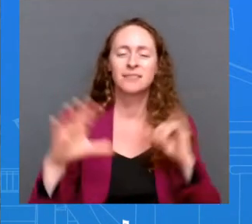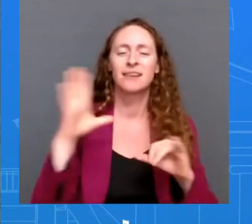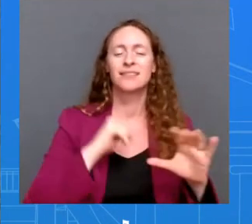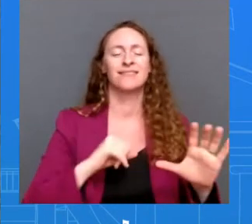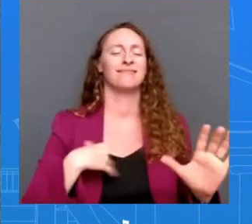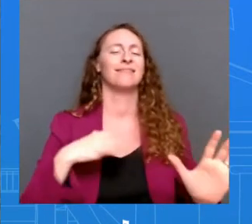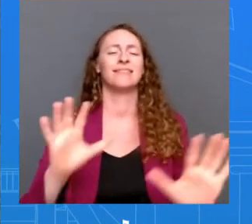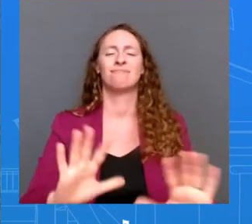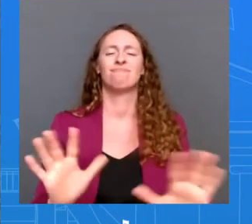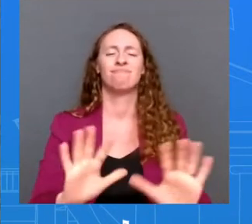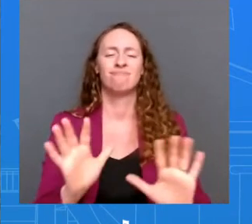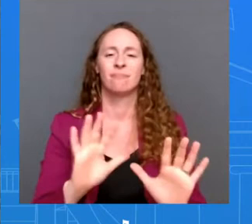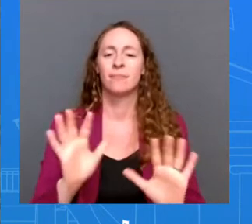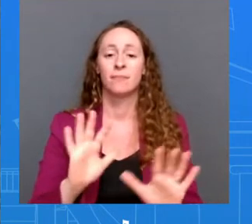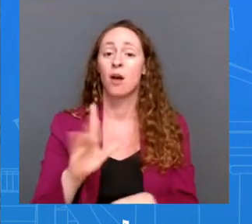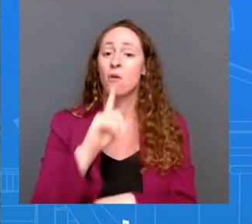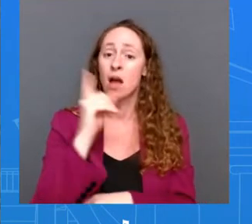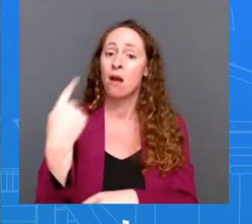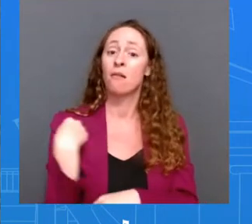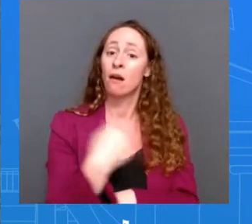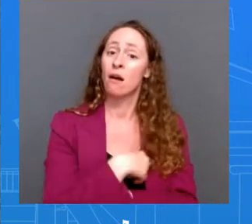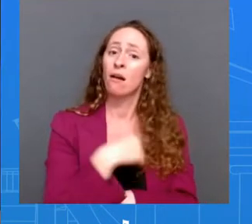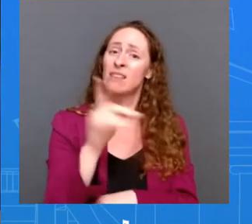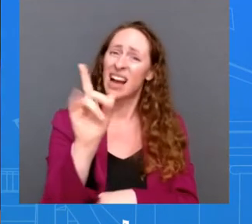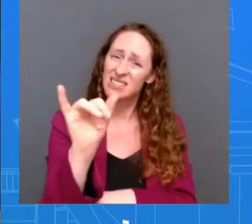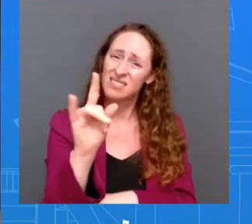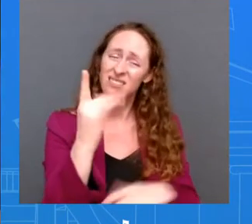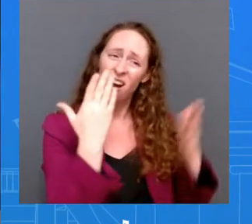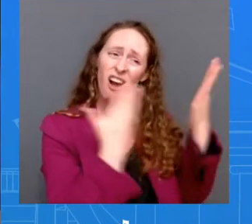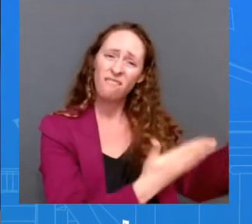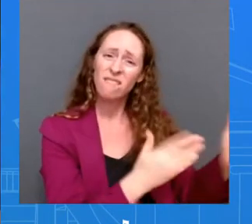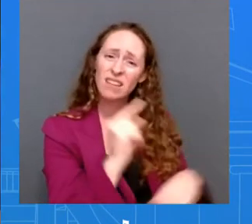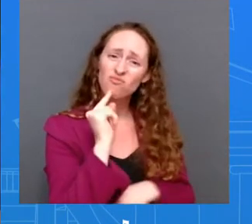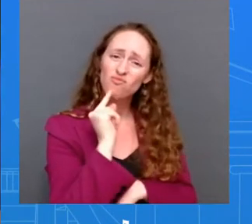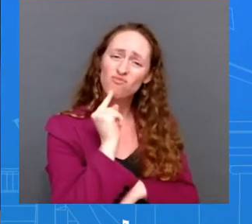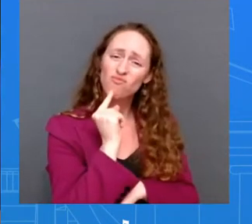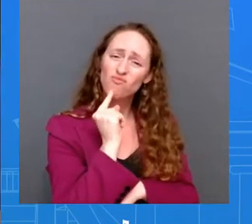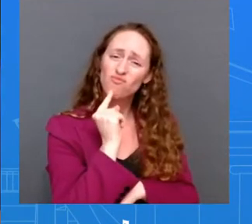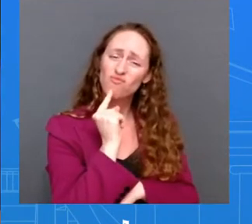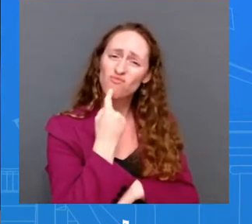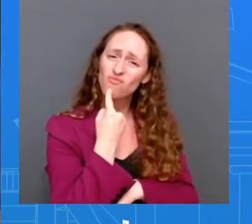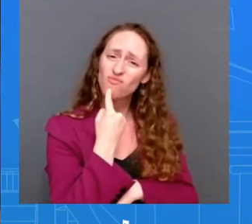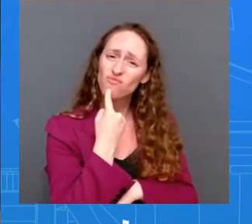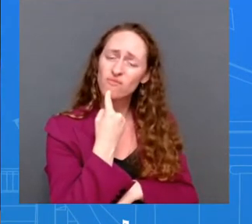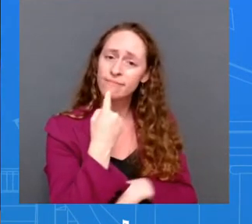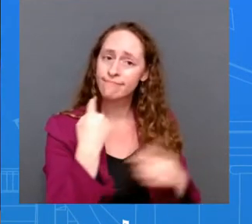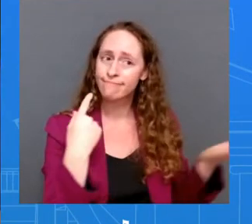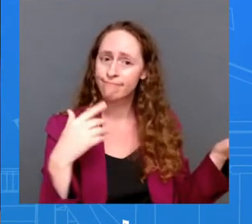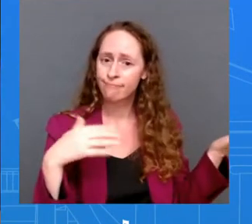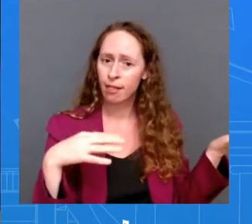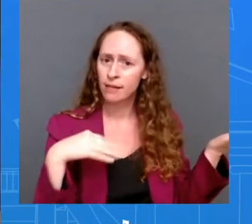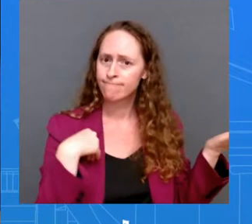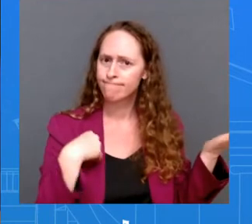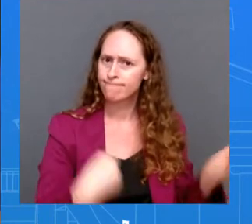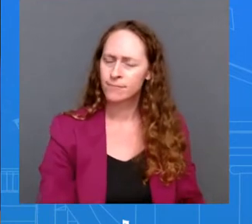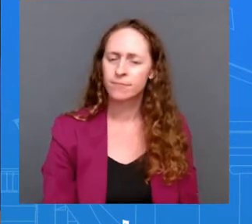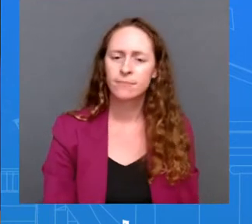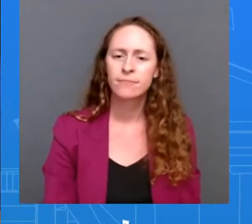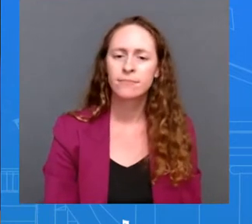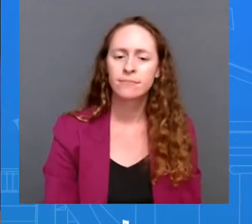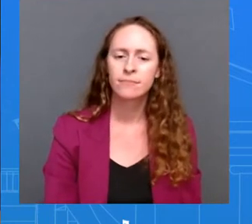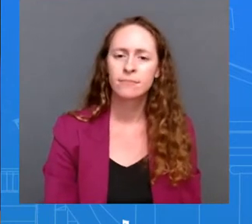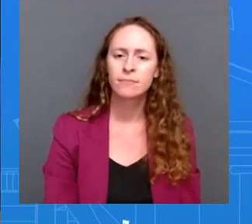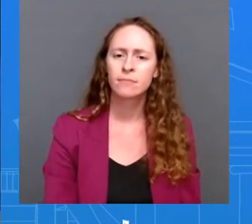weeks ago when we first made it. Why did you make the details of that offer or the fact that you made an offer public?